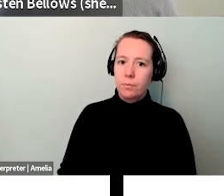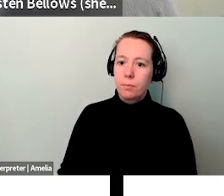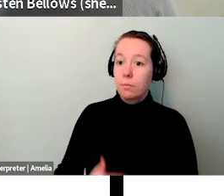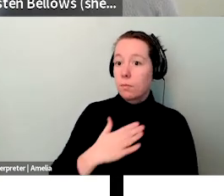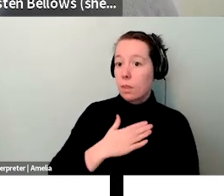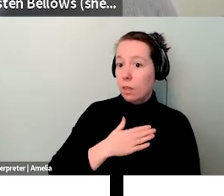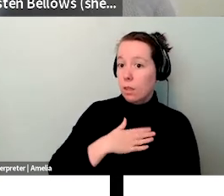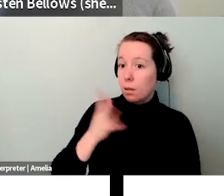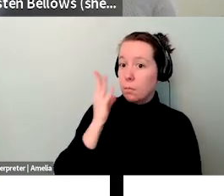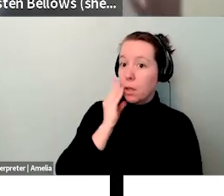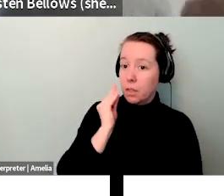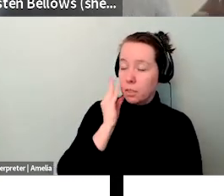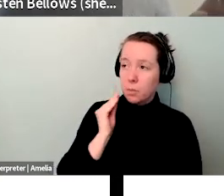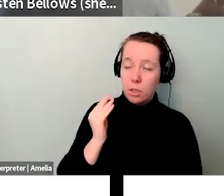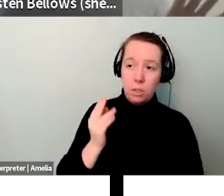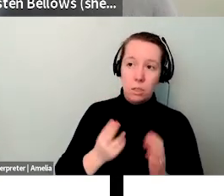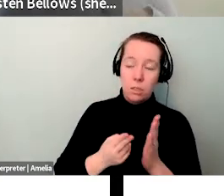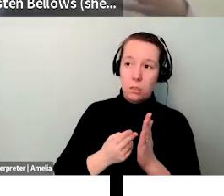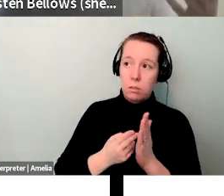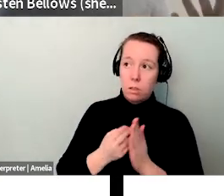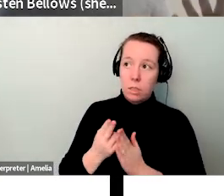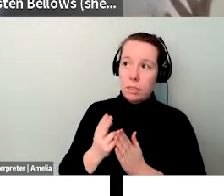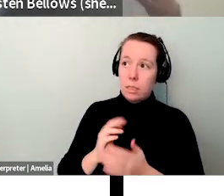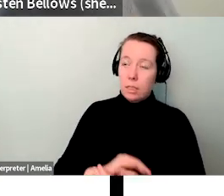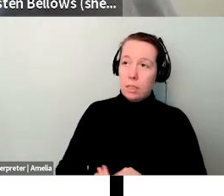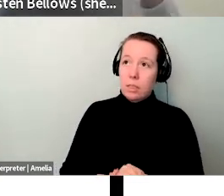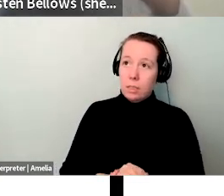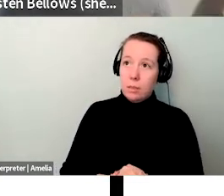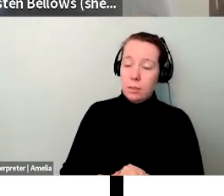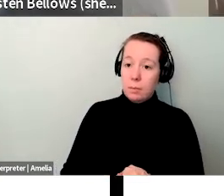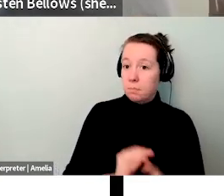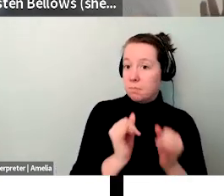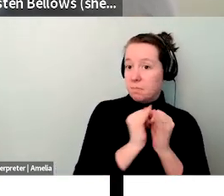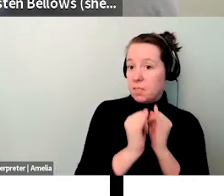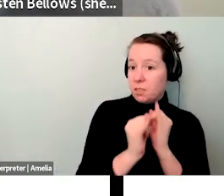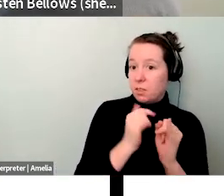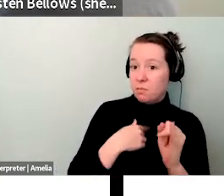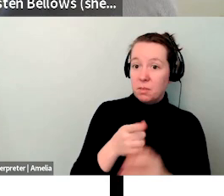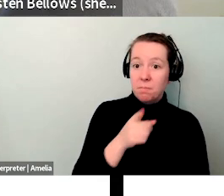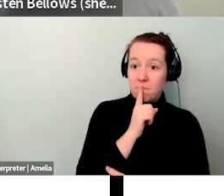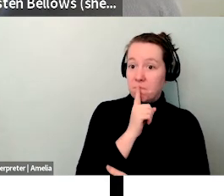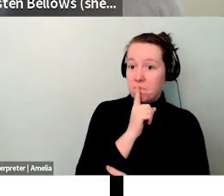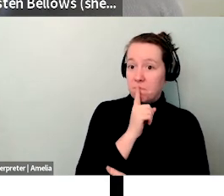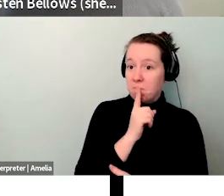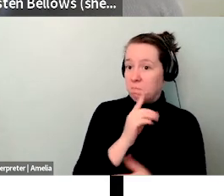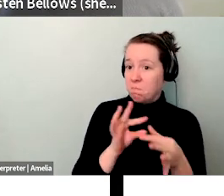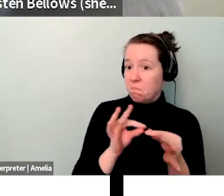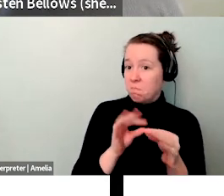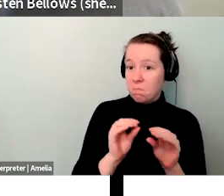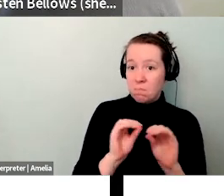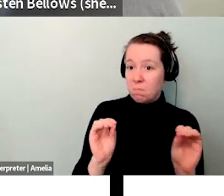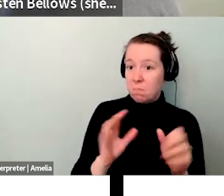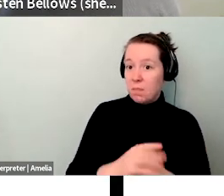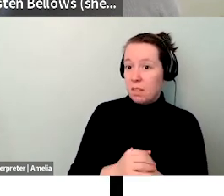straight up like just not mentioned it because nothing's really come up about it. But like,